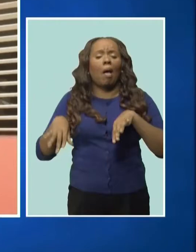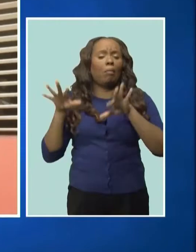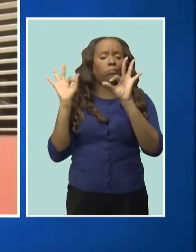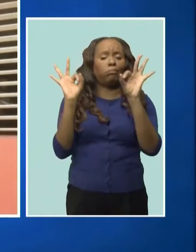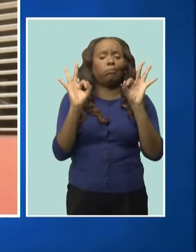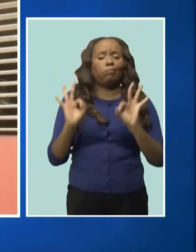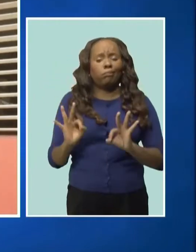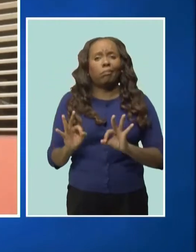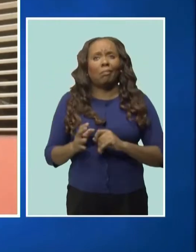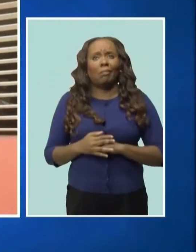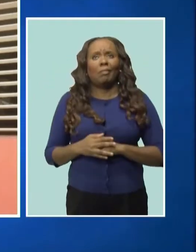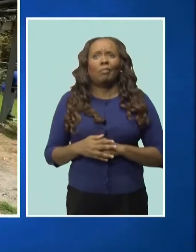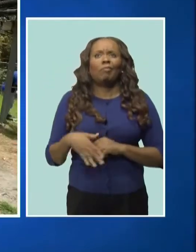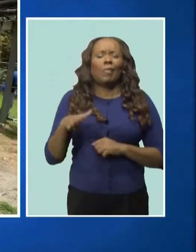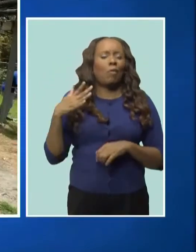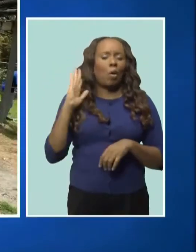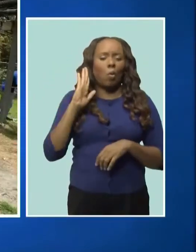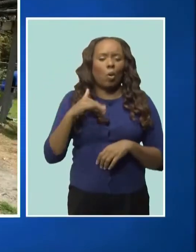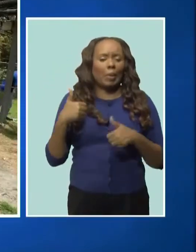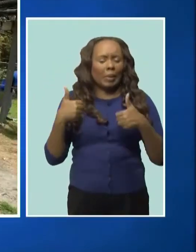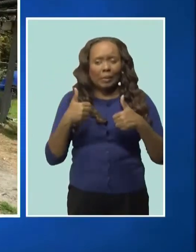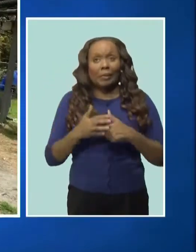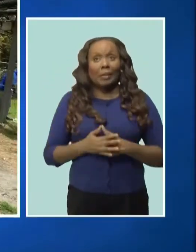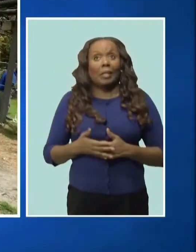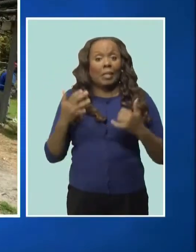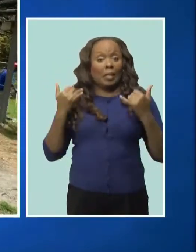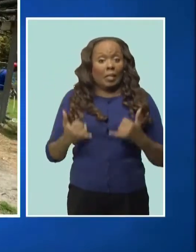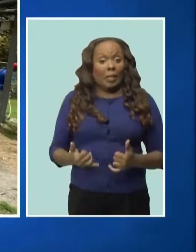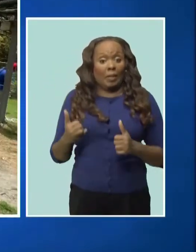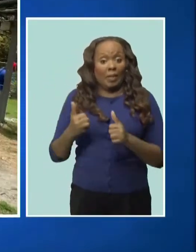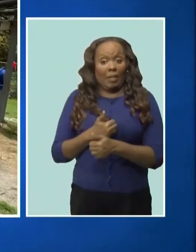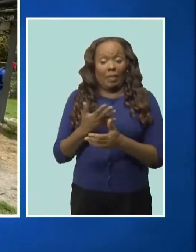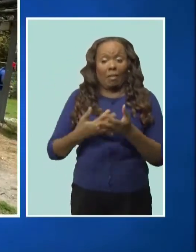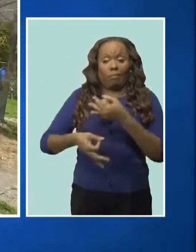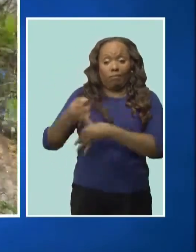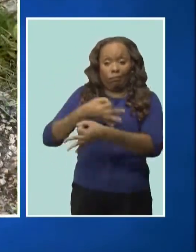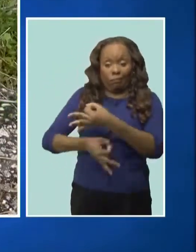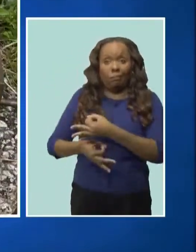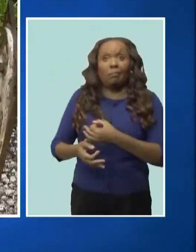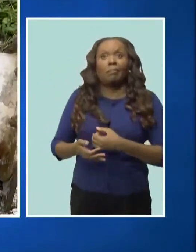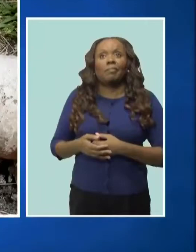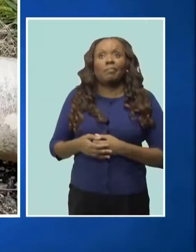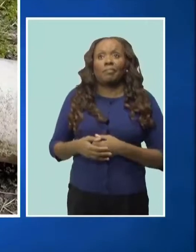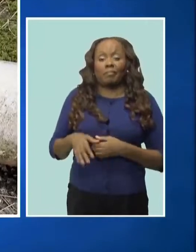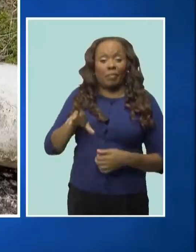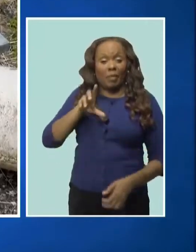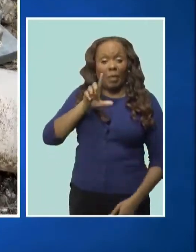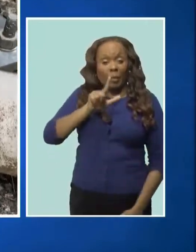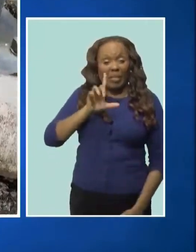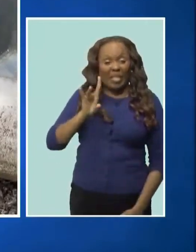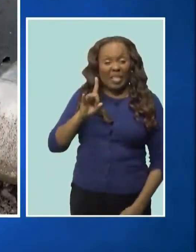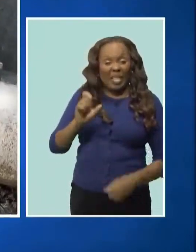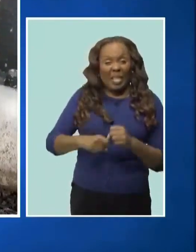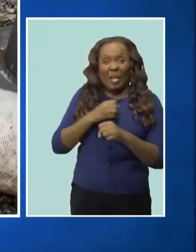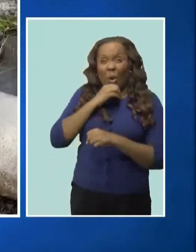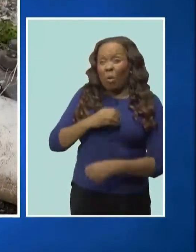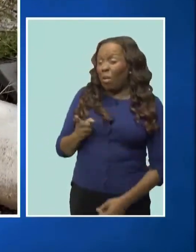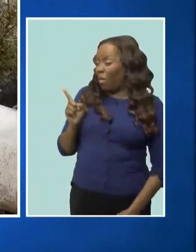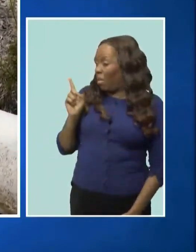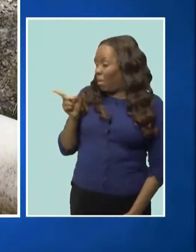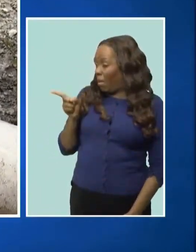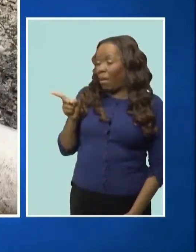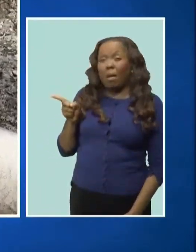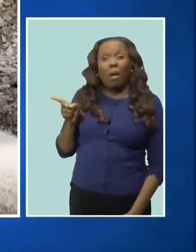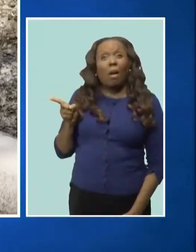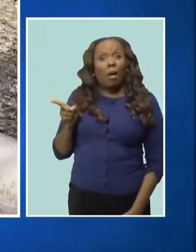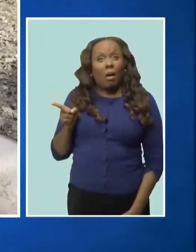television, I think it'll be good. Now that the antenna has been replaced, this 28-year-old piece of